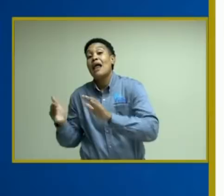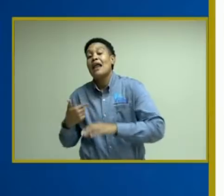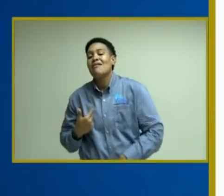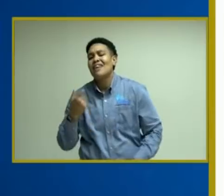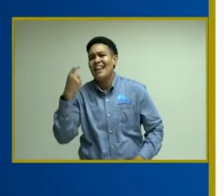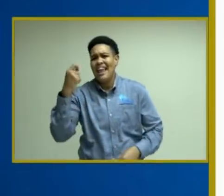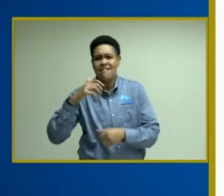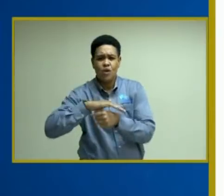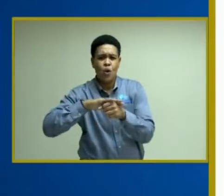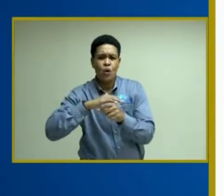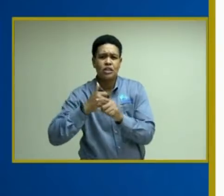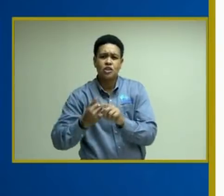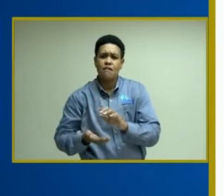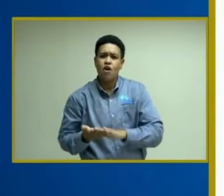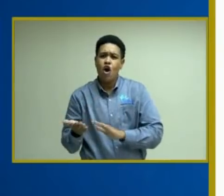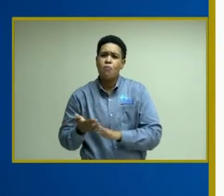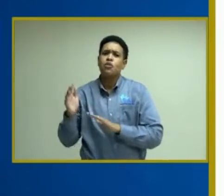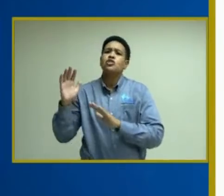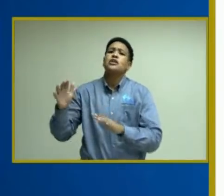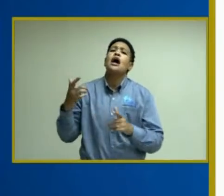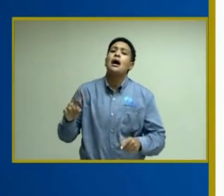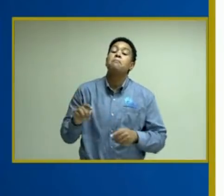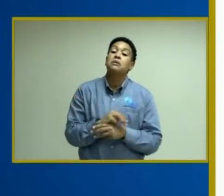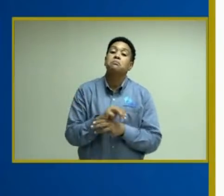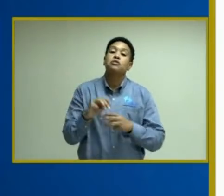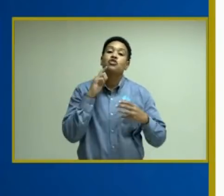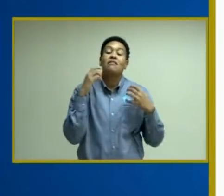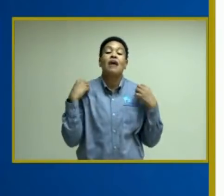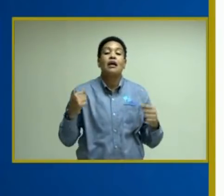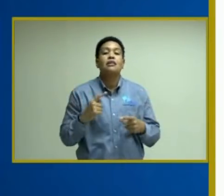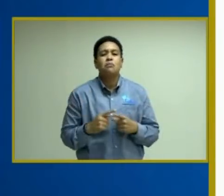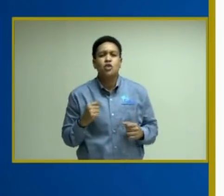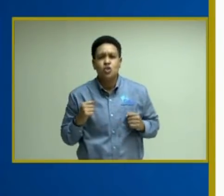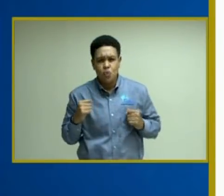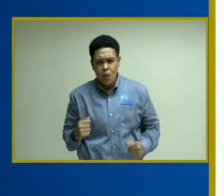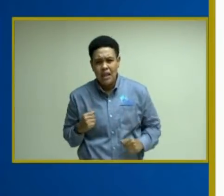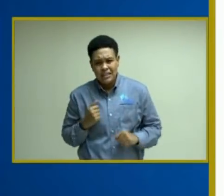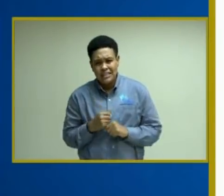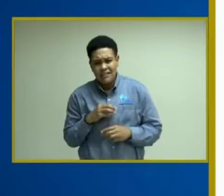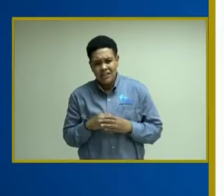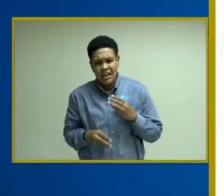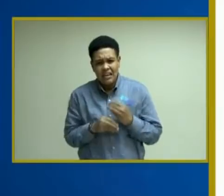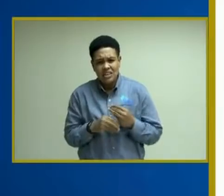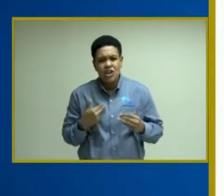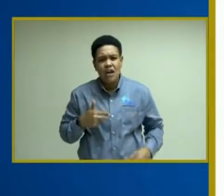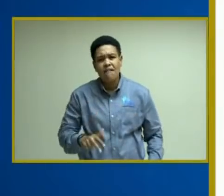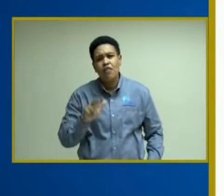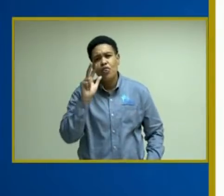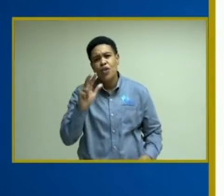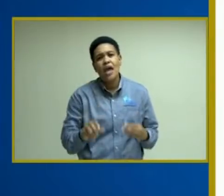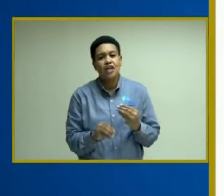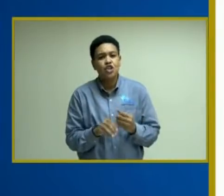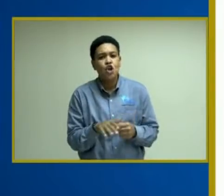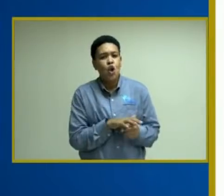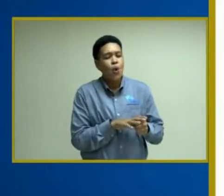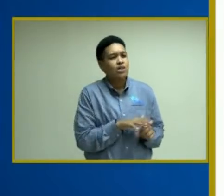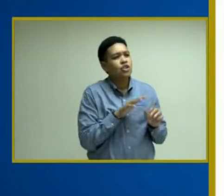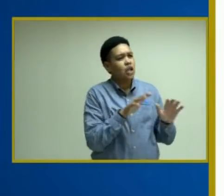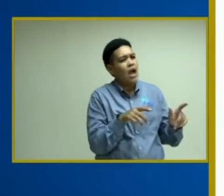sites that were operating, and the Ministry of Health and Wellness in addition had 3 additional sites.